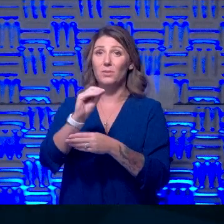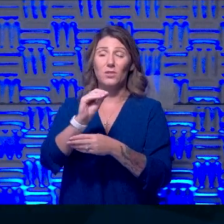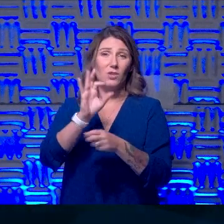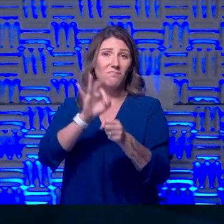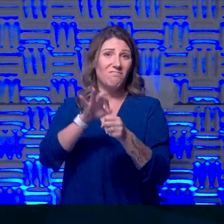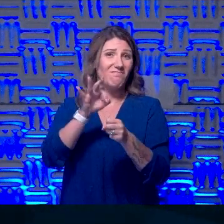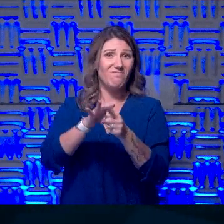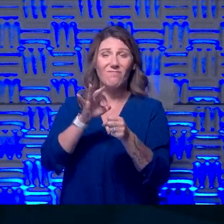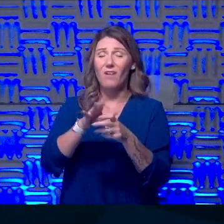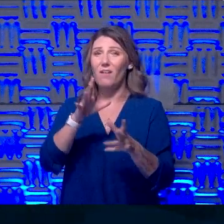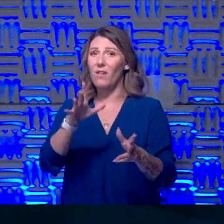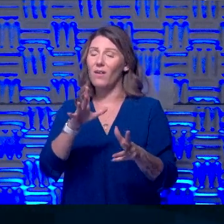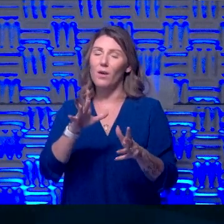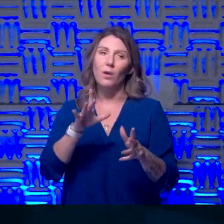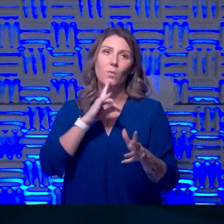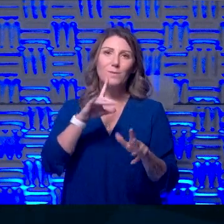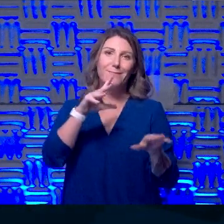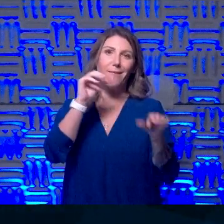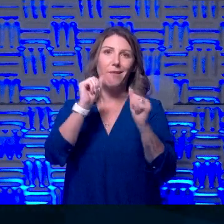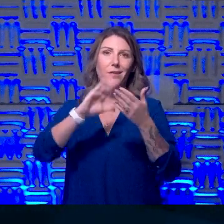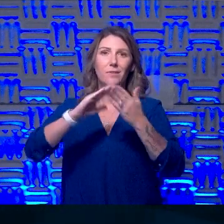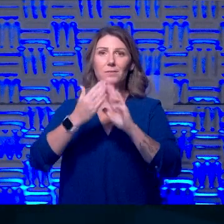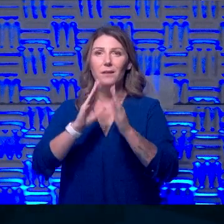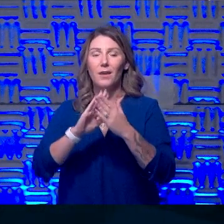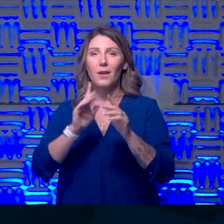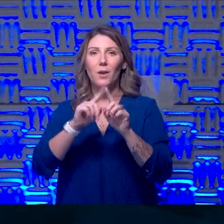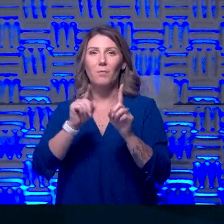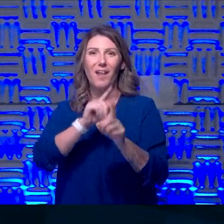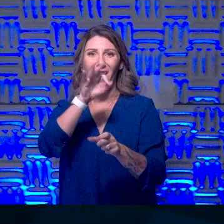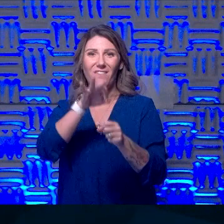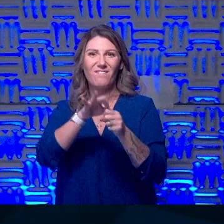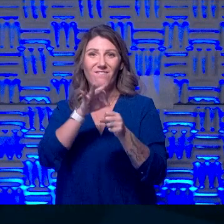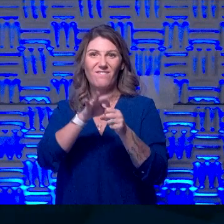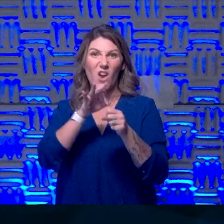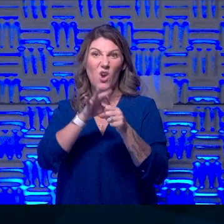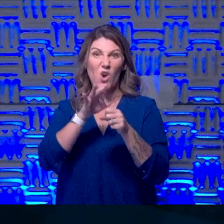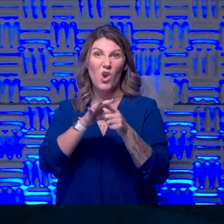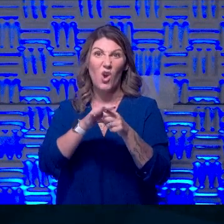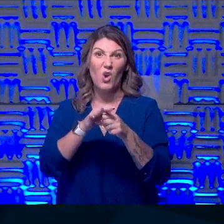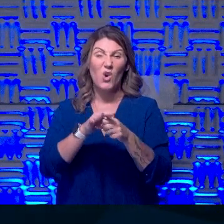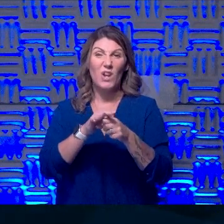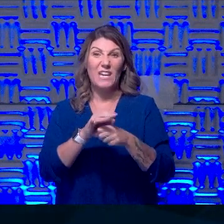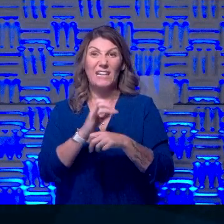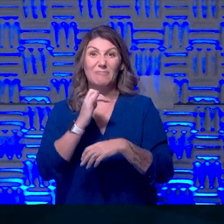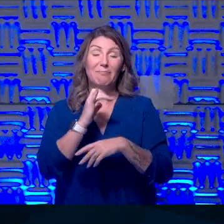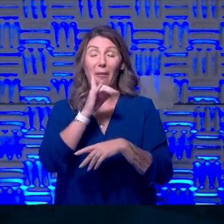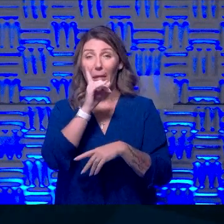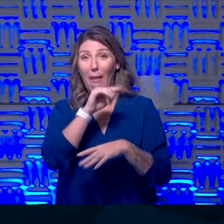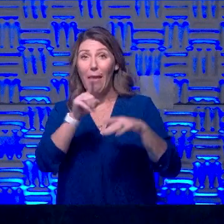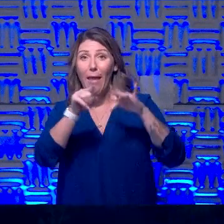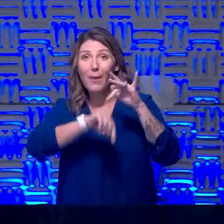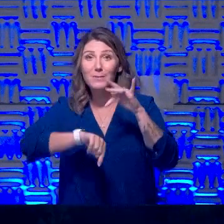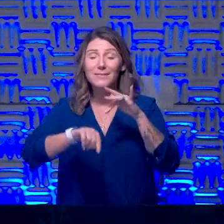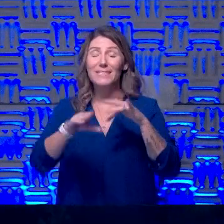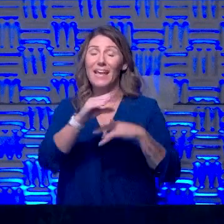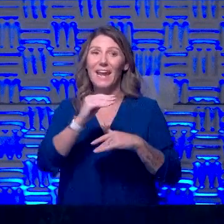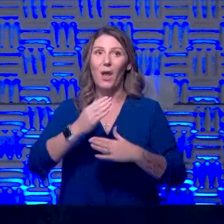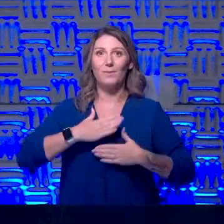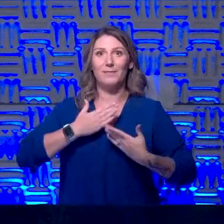resident, I was out of town during that election, but I voted absentee so I can make sure my vote counted, and I was delighted to see that. That's So,